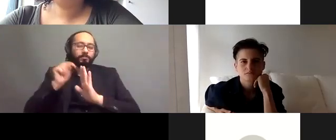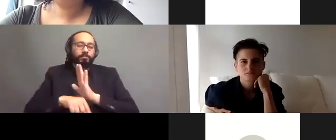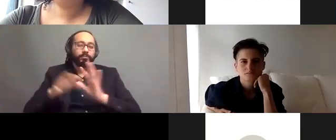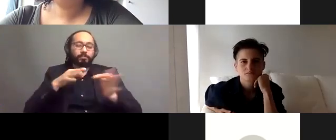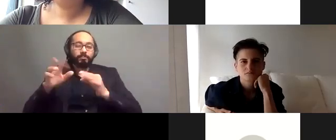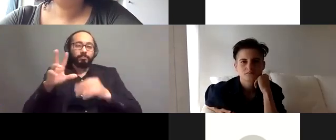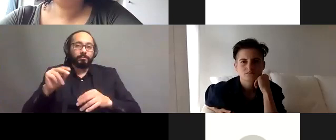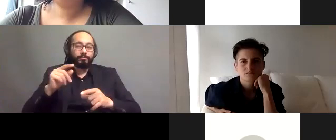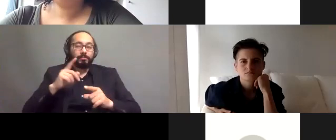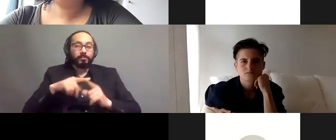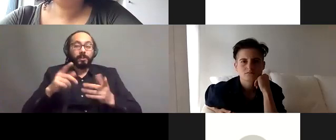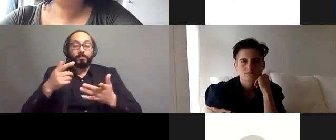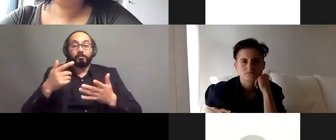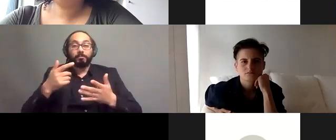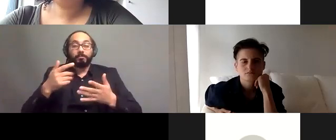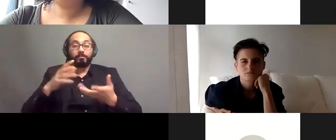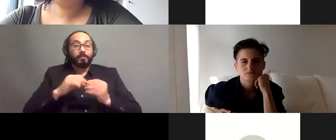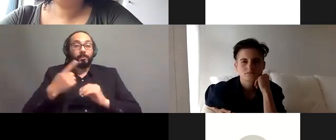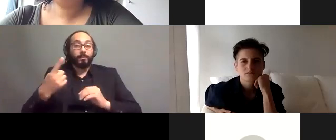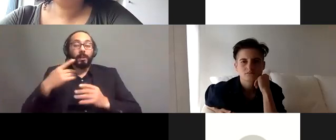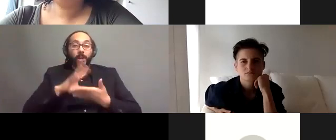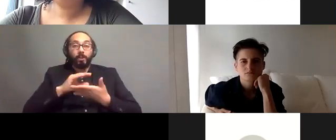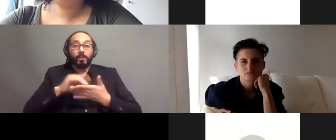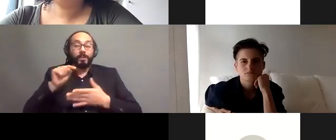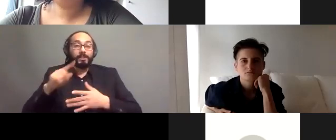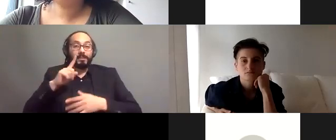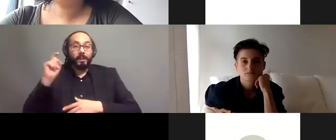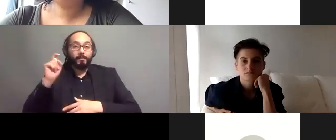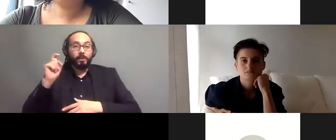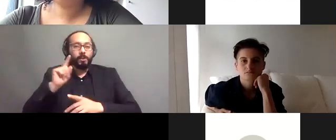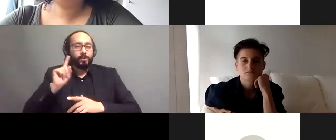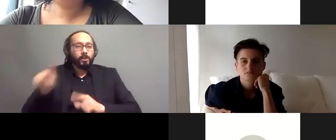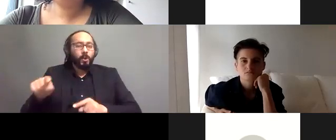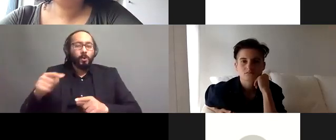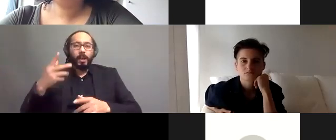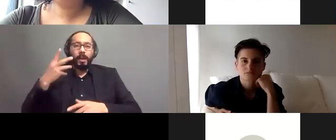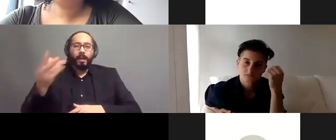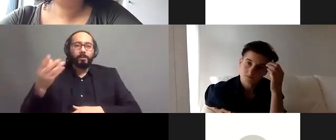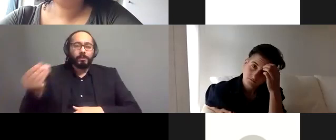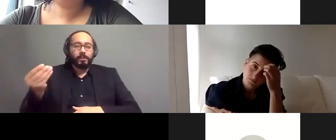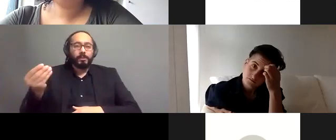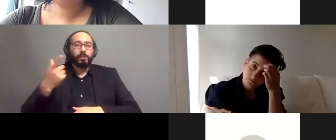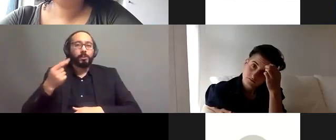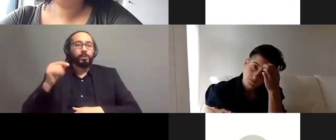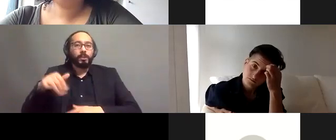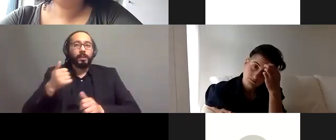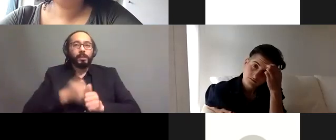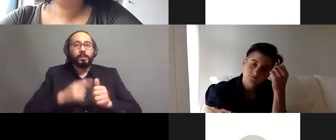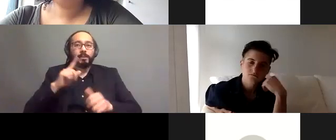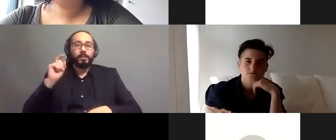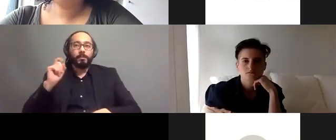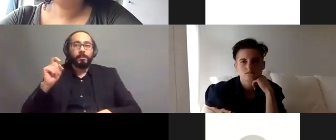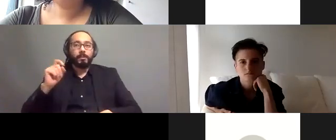the number one thing that I learned this summer is just go be outside. I mean, I do that every summer, but not to that